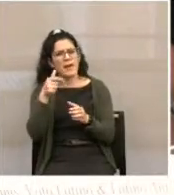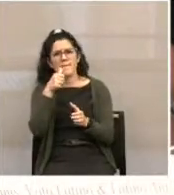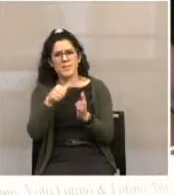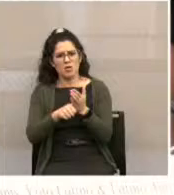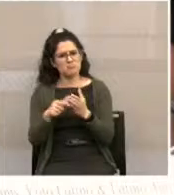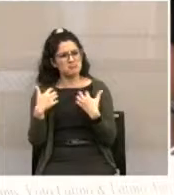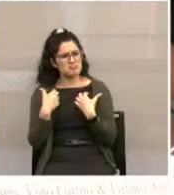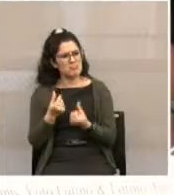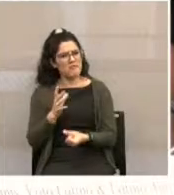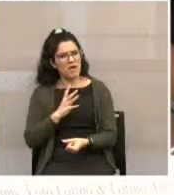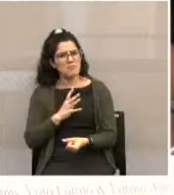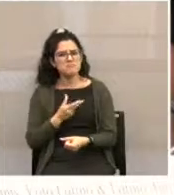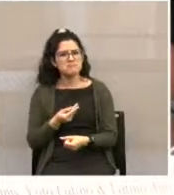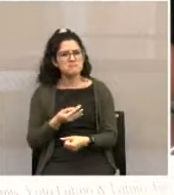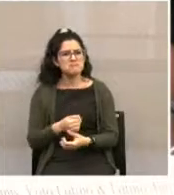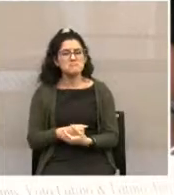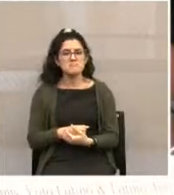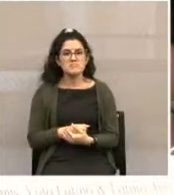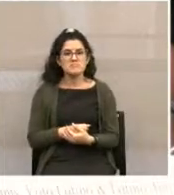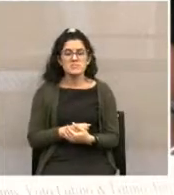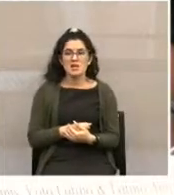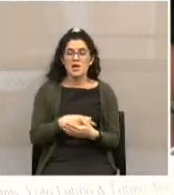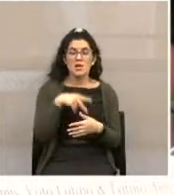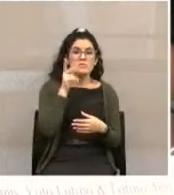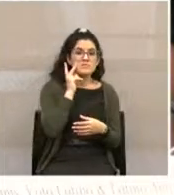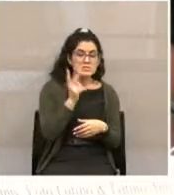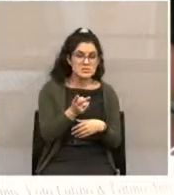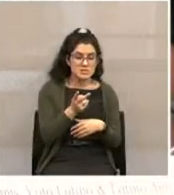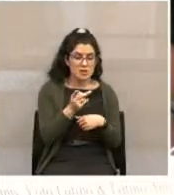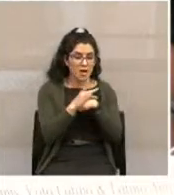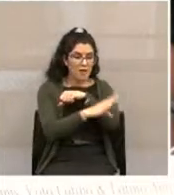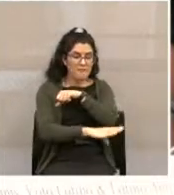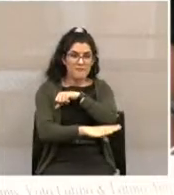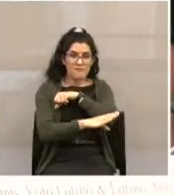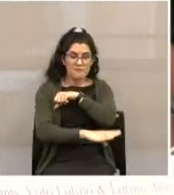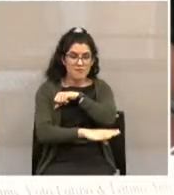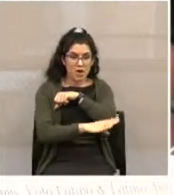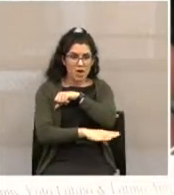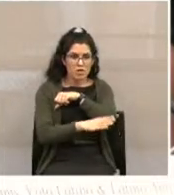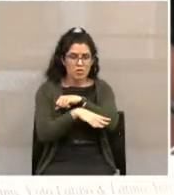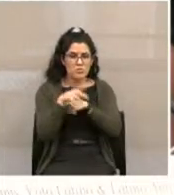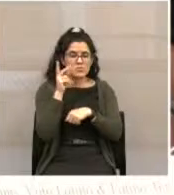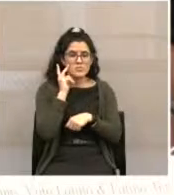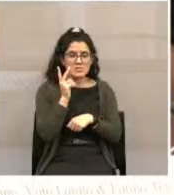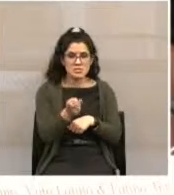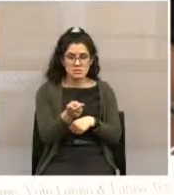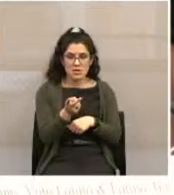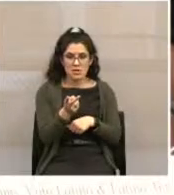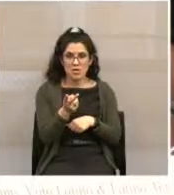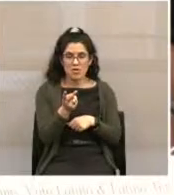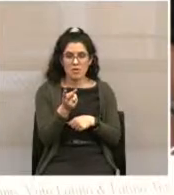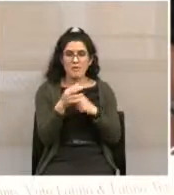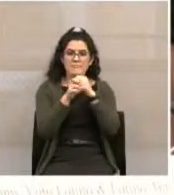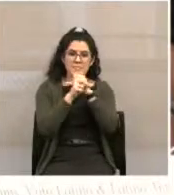mail. Going into the fall, we saw strategic disinformation campaigns